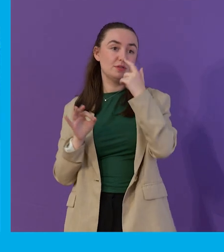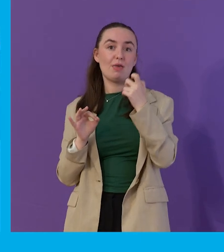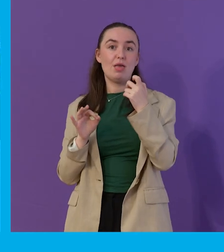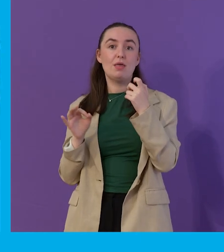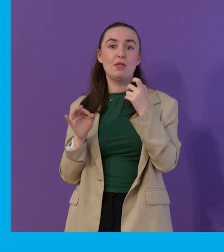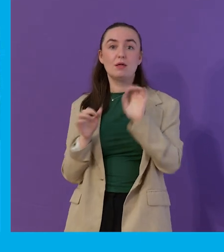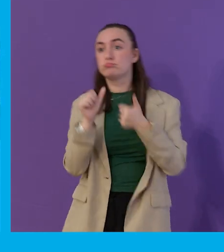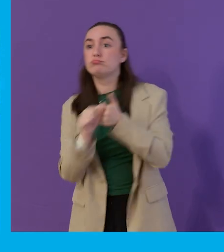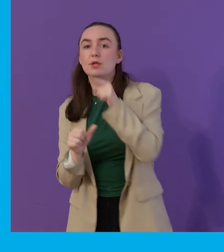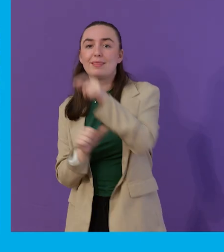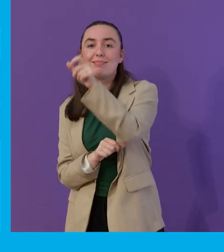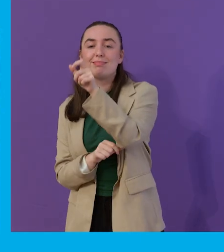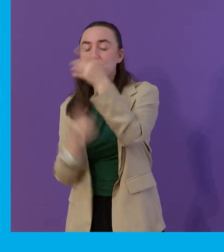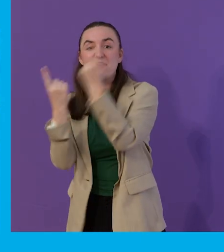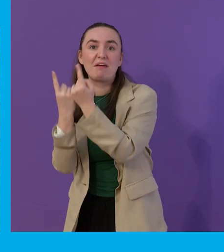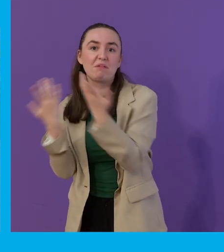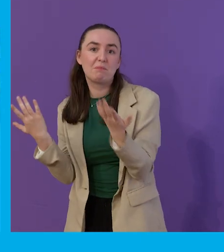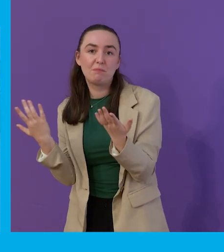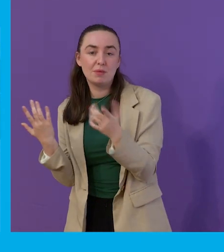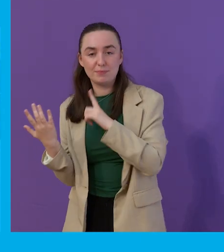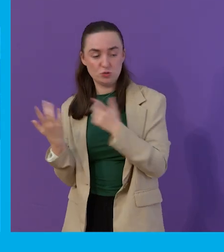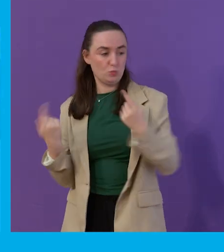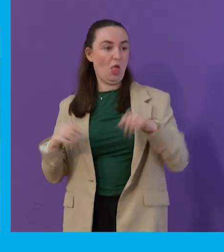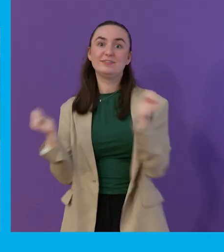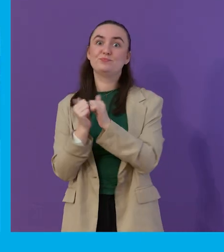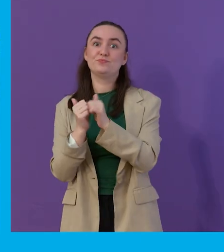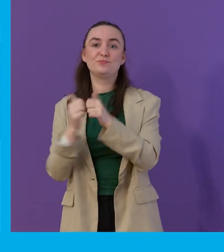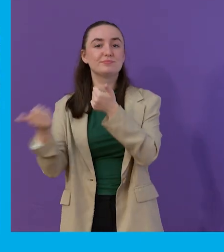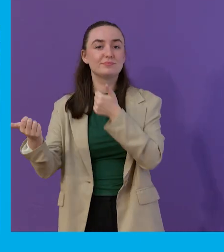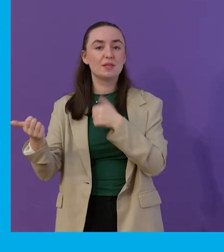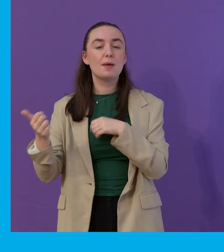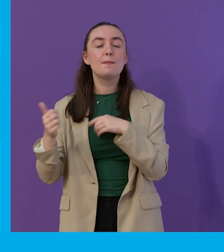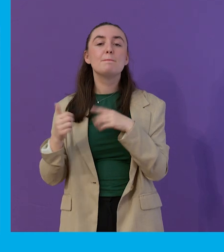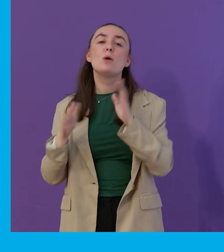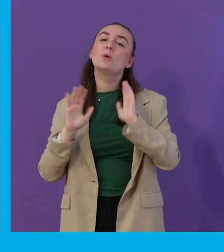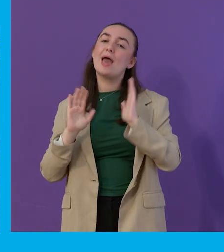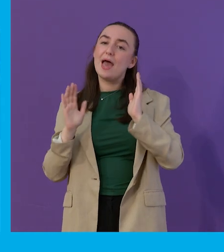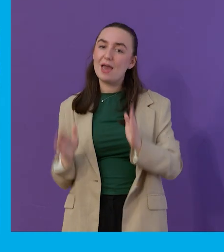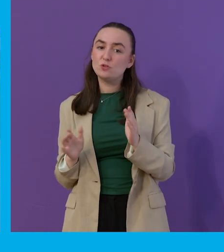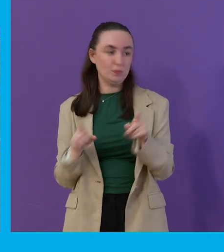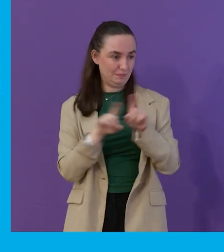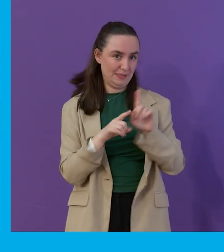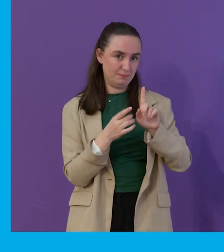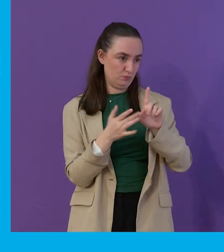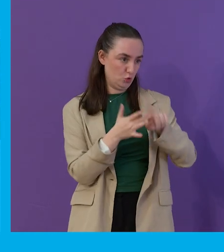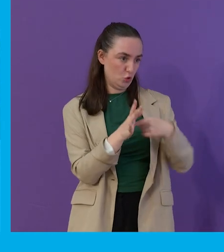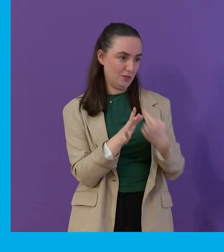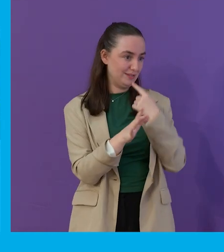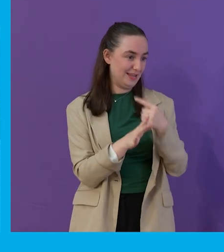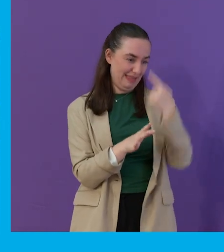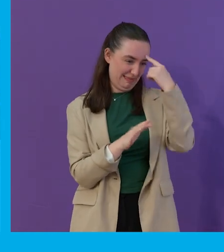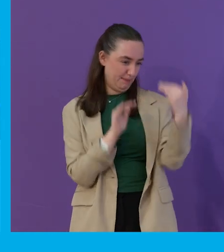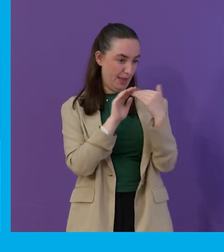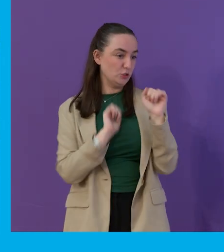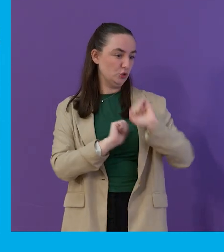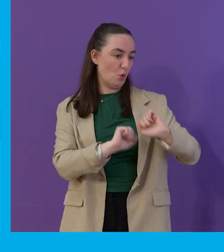because it's something to campaign on. We've got to bring this back, and I think this supports what Jonathan says, and for what it's worth, I think it aligns with